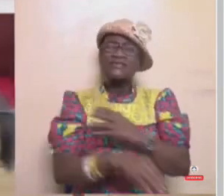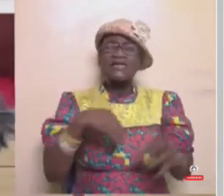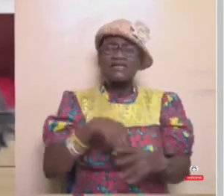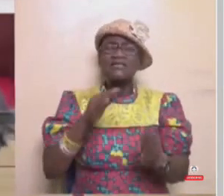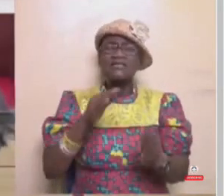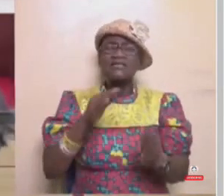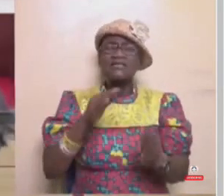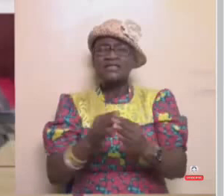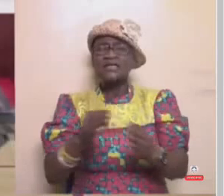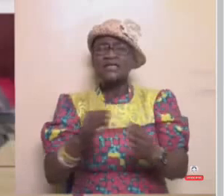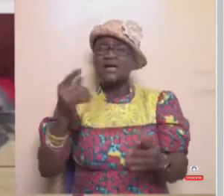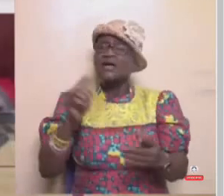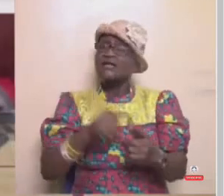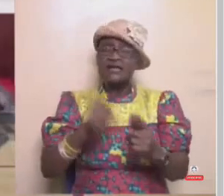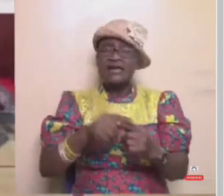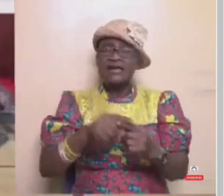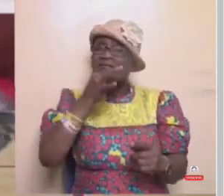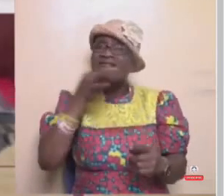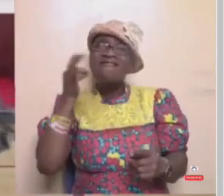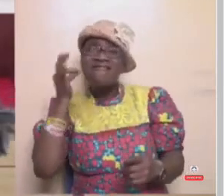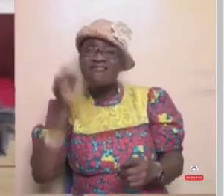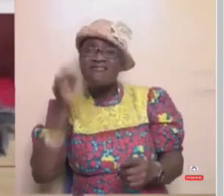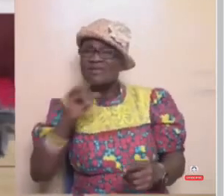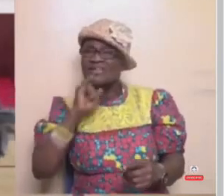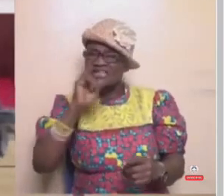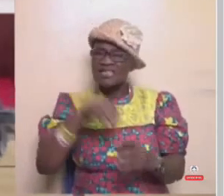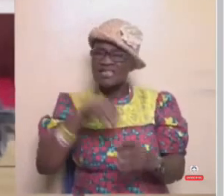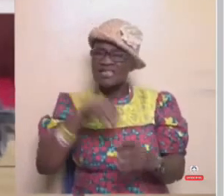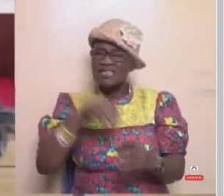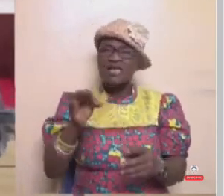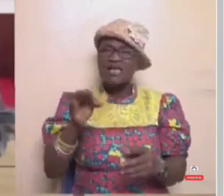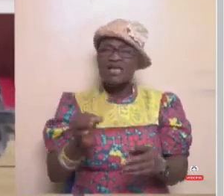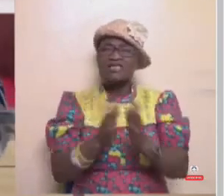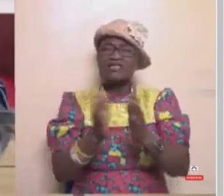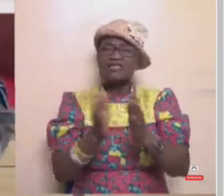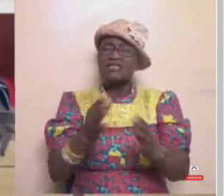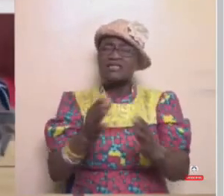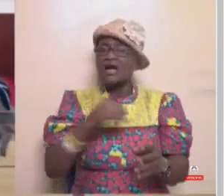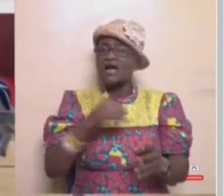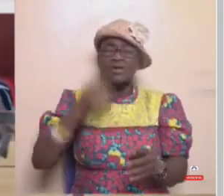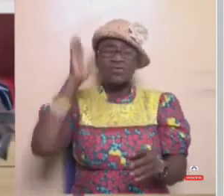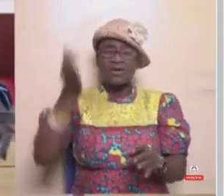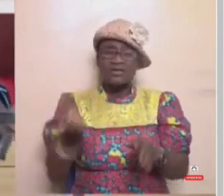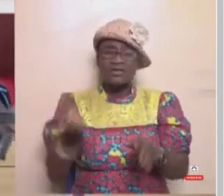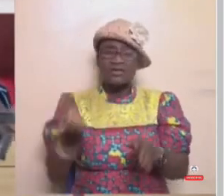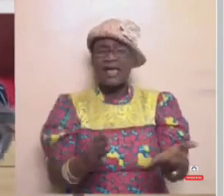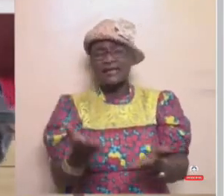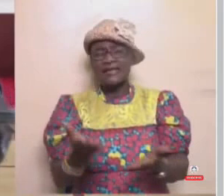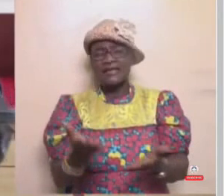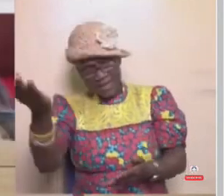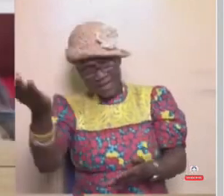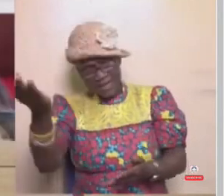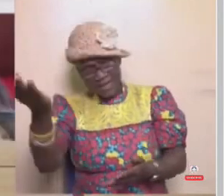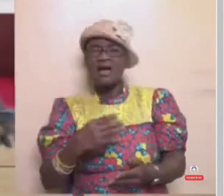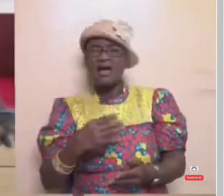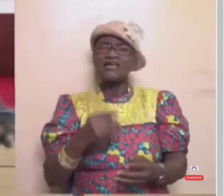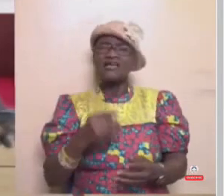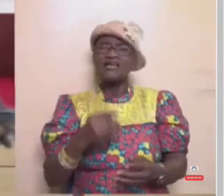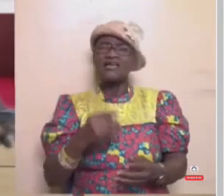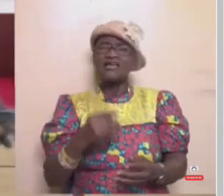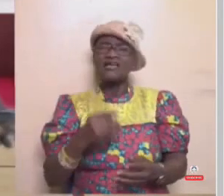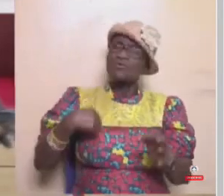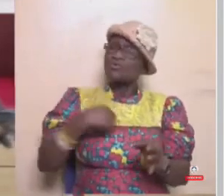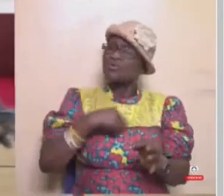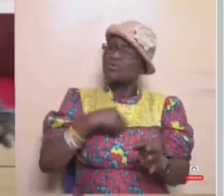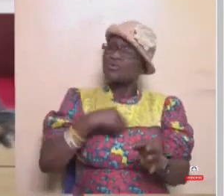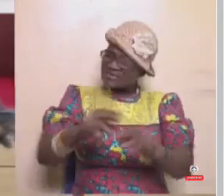then the famine is in the city, and we shall die there. If we sit still here, we